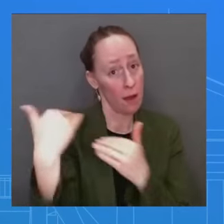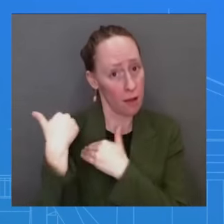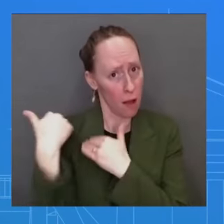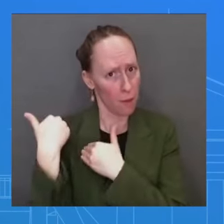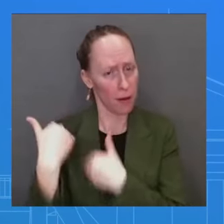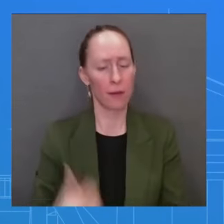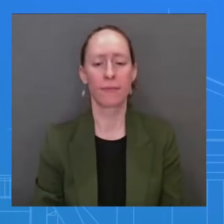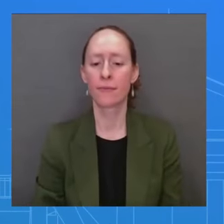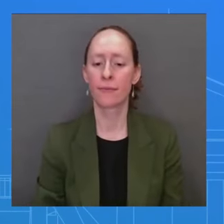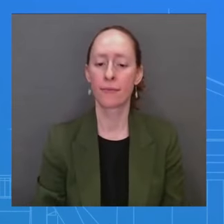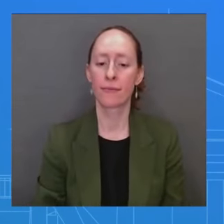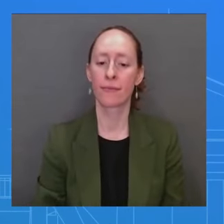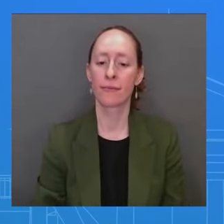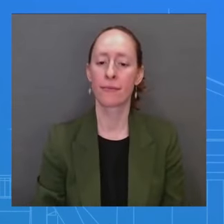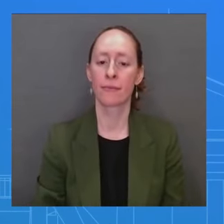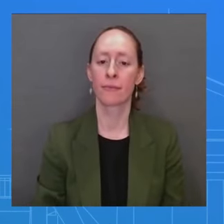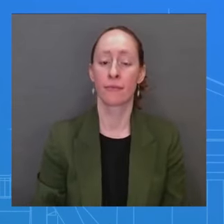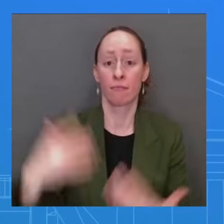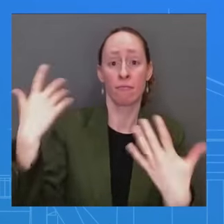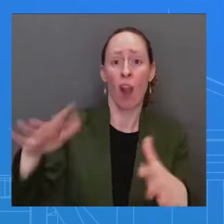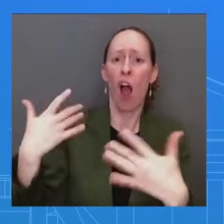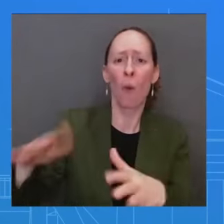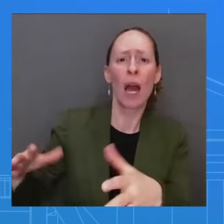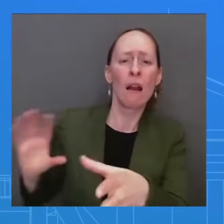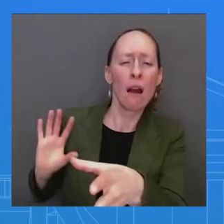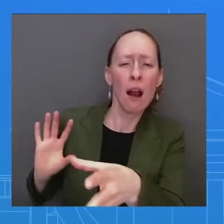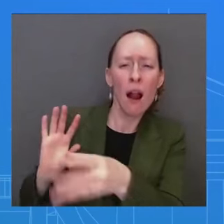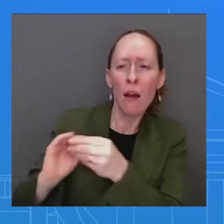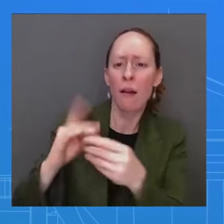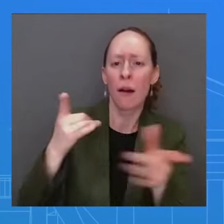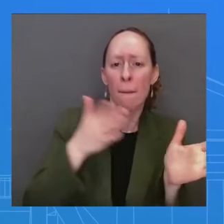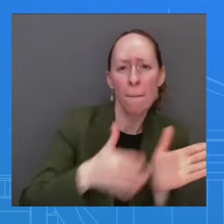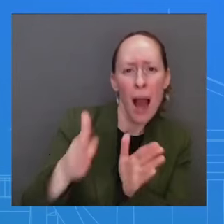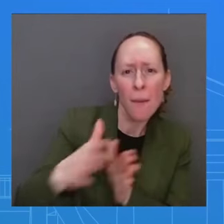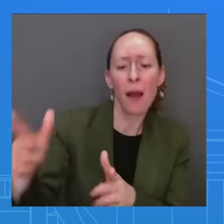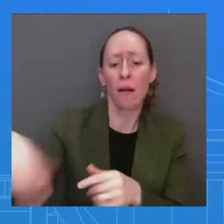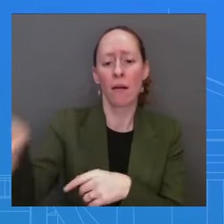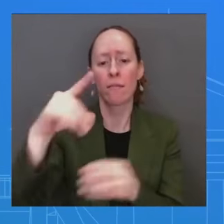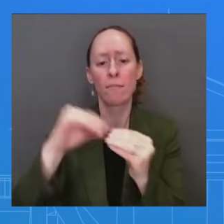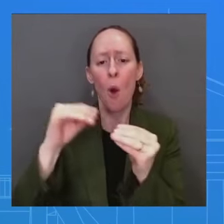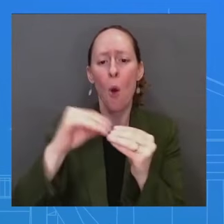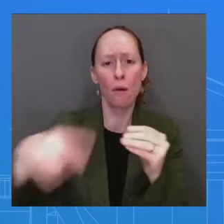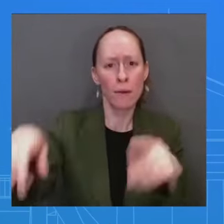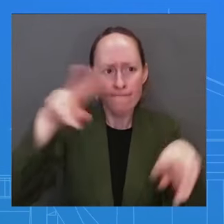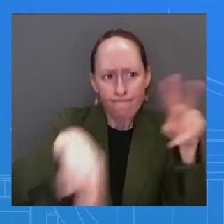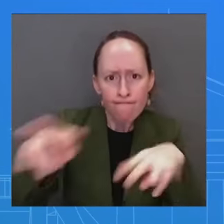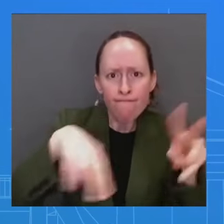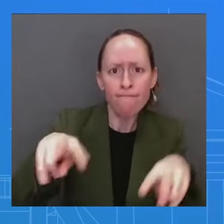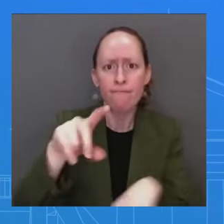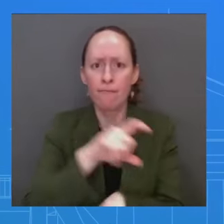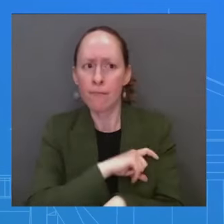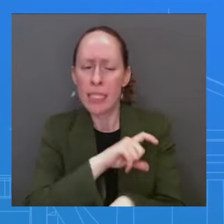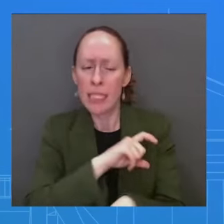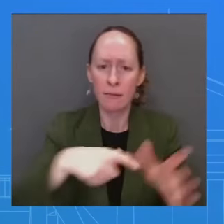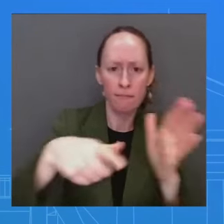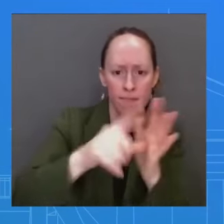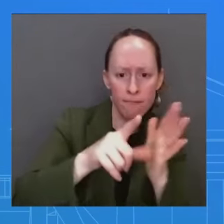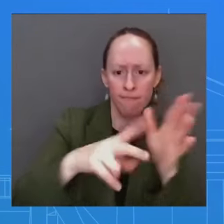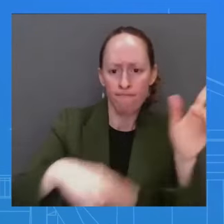to advance effective and accountable policing, including requiring that federal law enforcement agencies ban